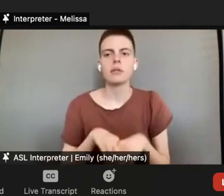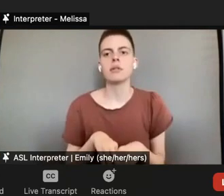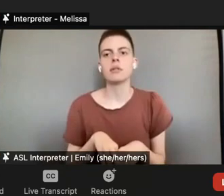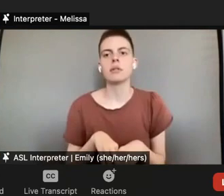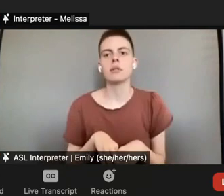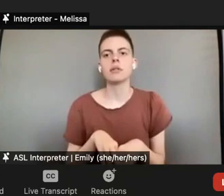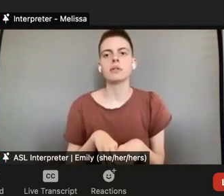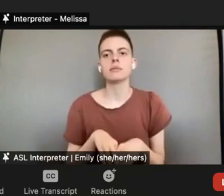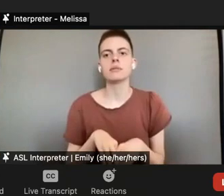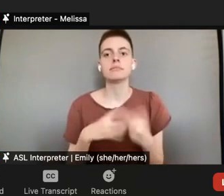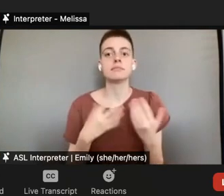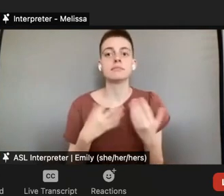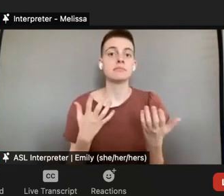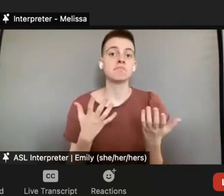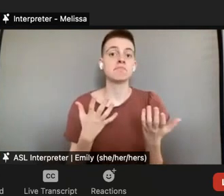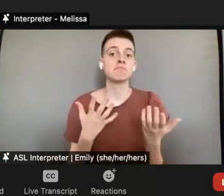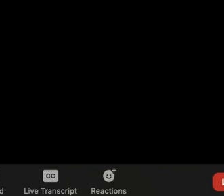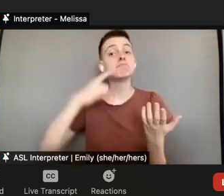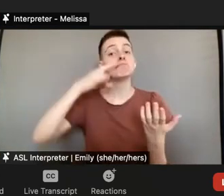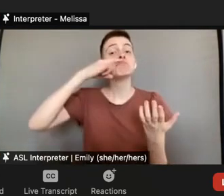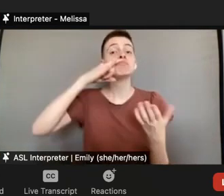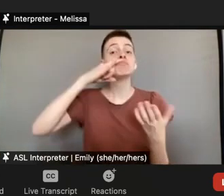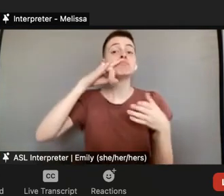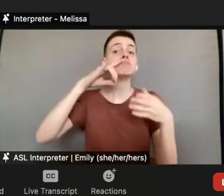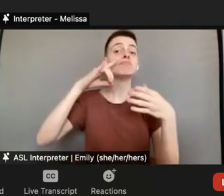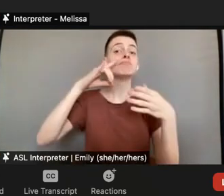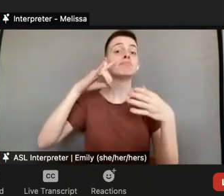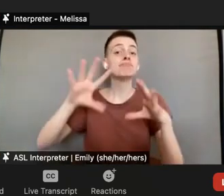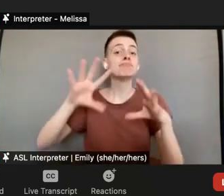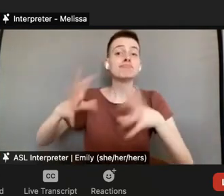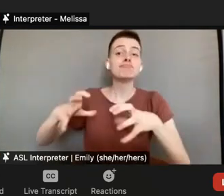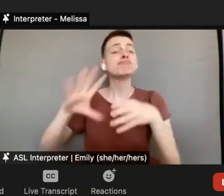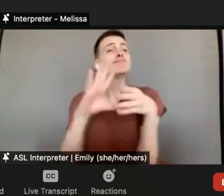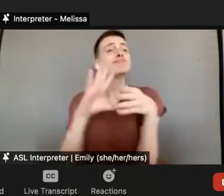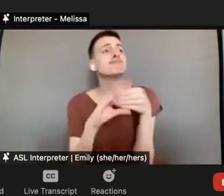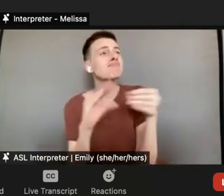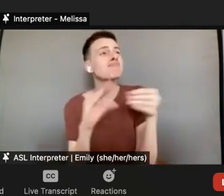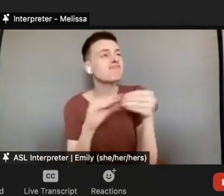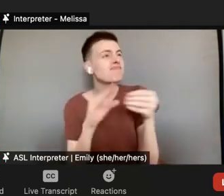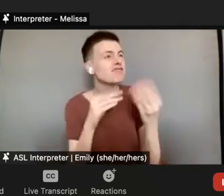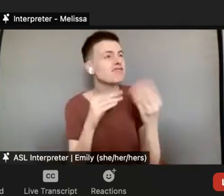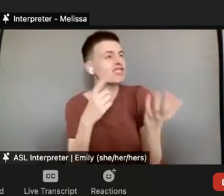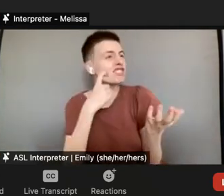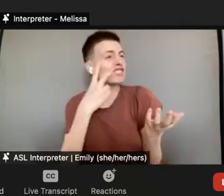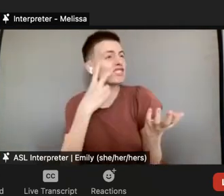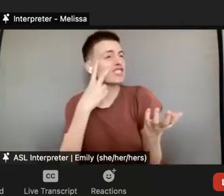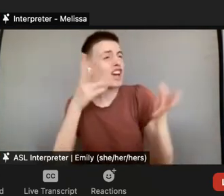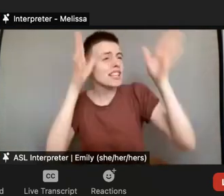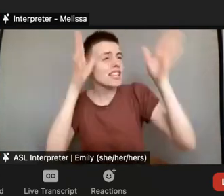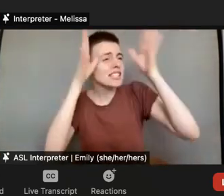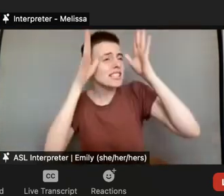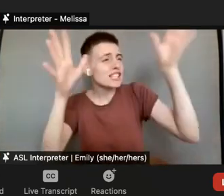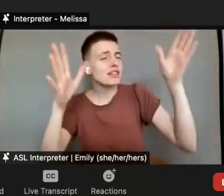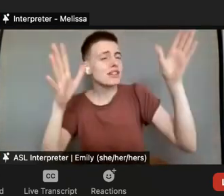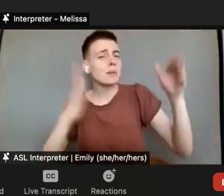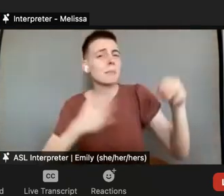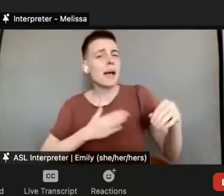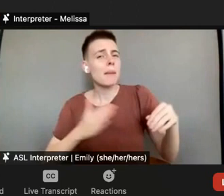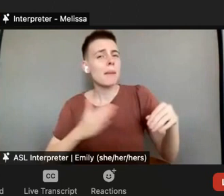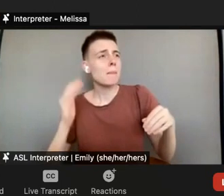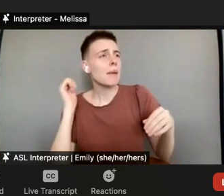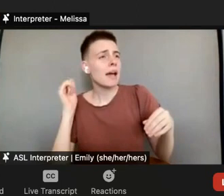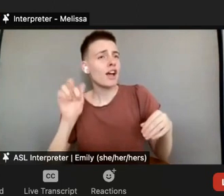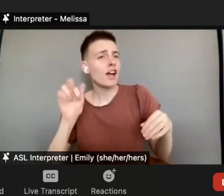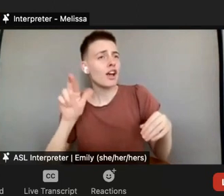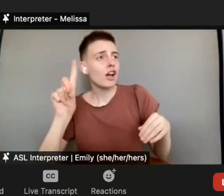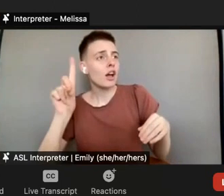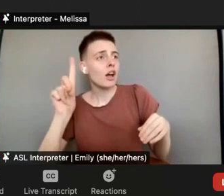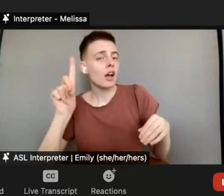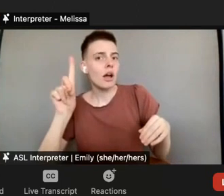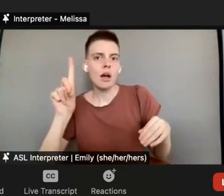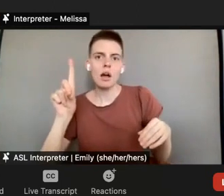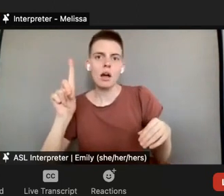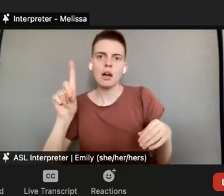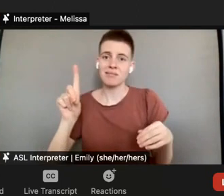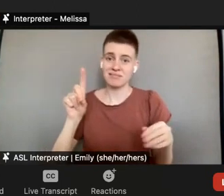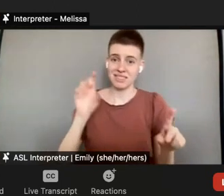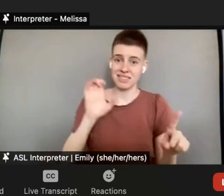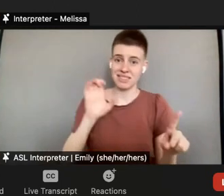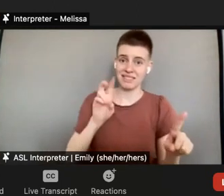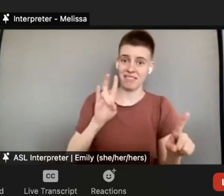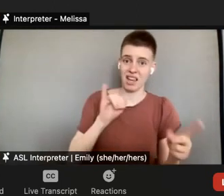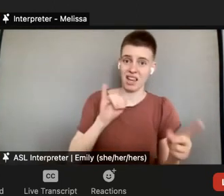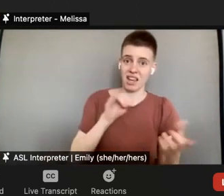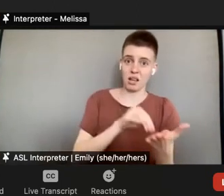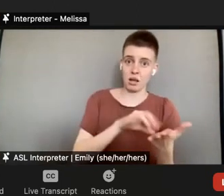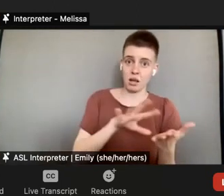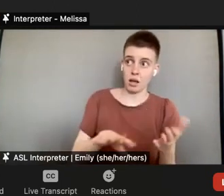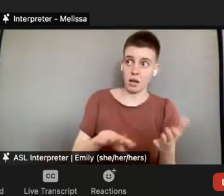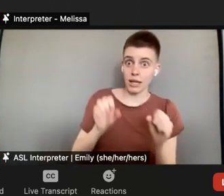about animals and they're talking about how they saw a deer in their backyard. Great. Will the child with CVI have that experience? Well,